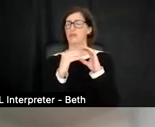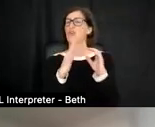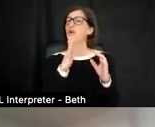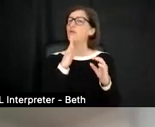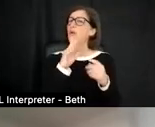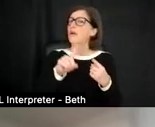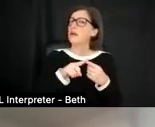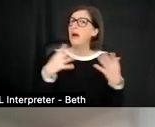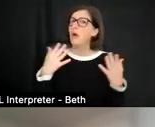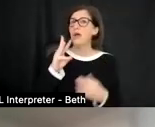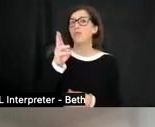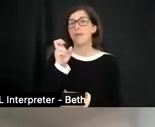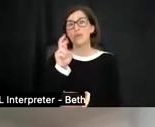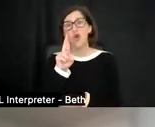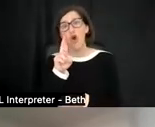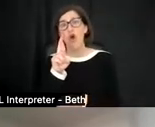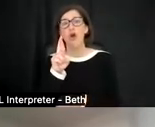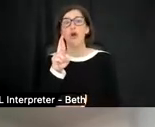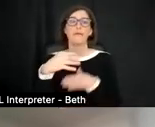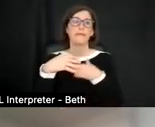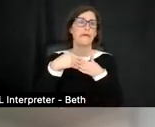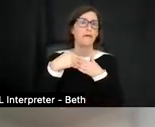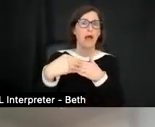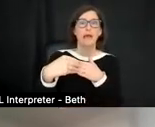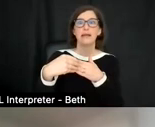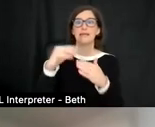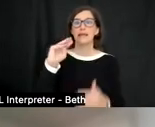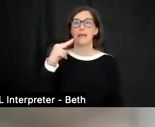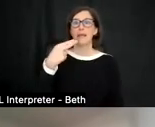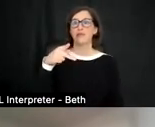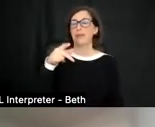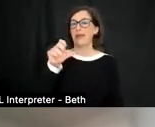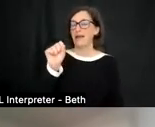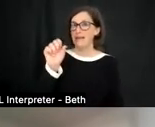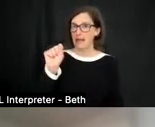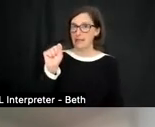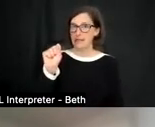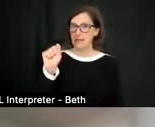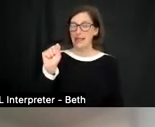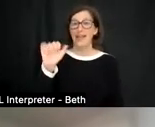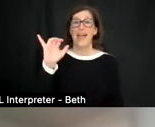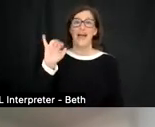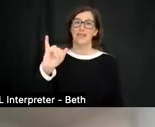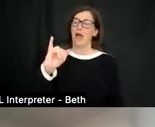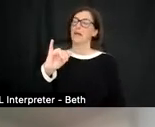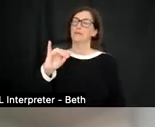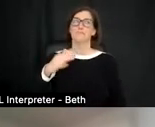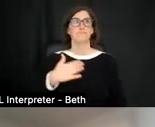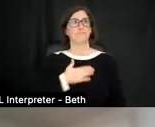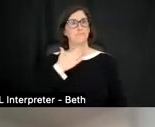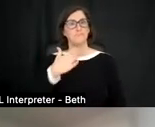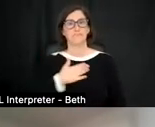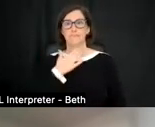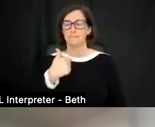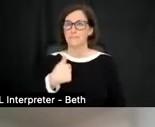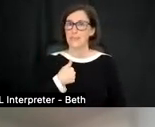about webinars, guidance on MHPSS, which is music to my ears, that there is